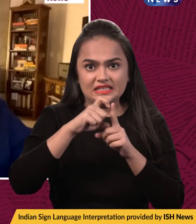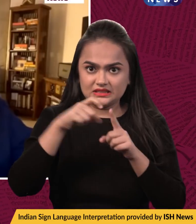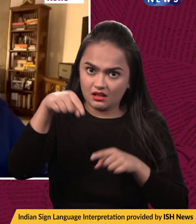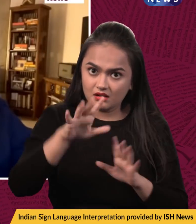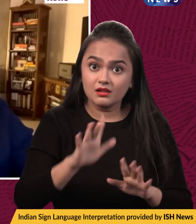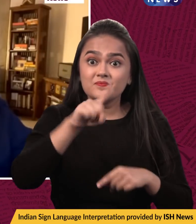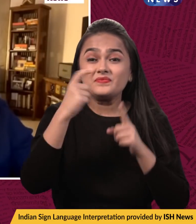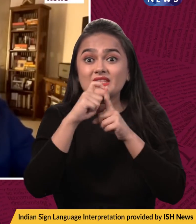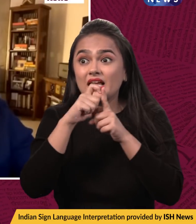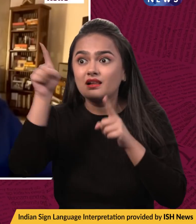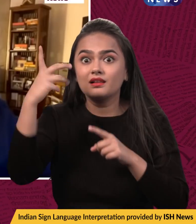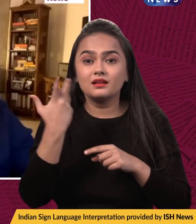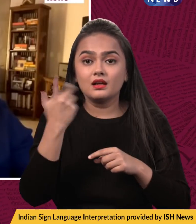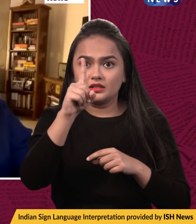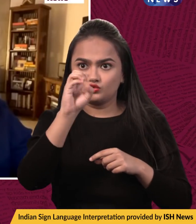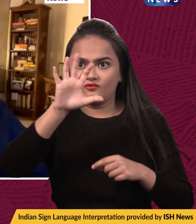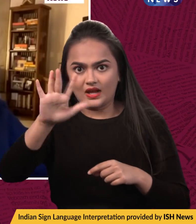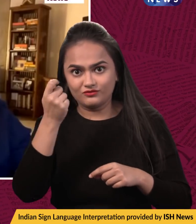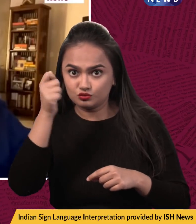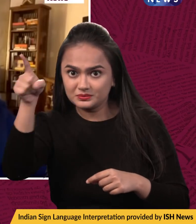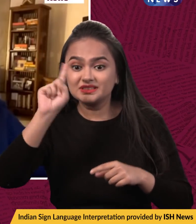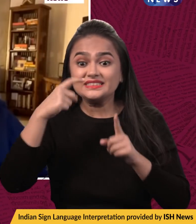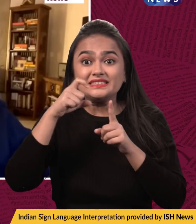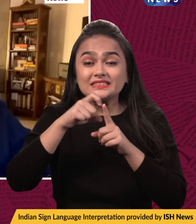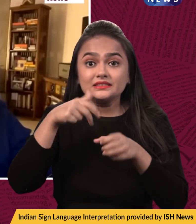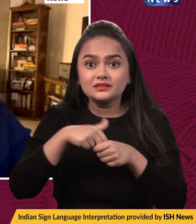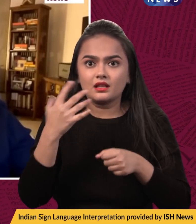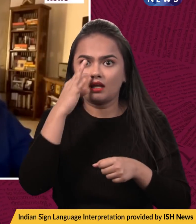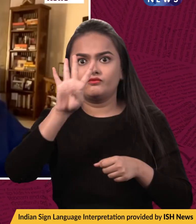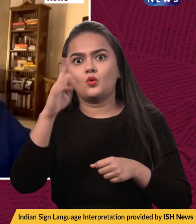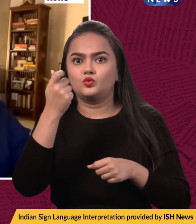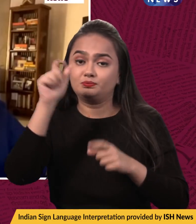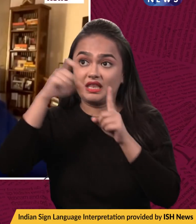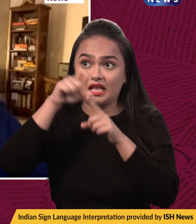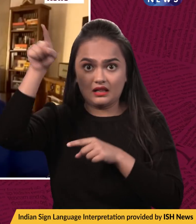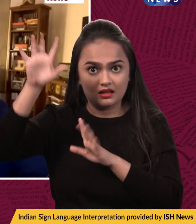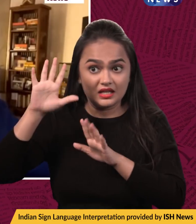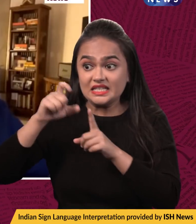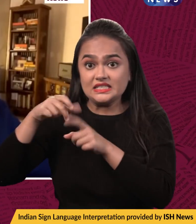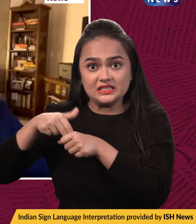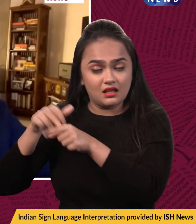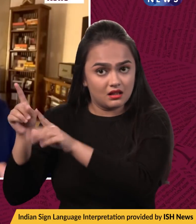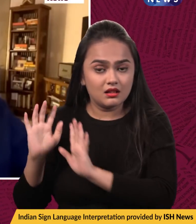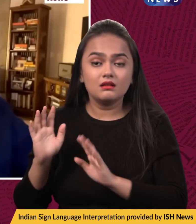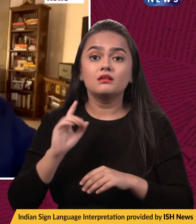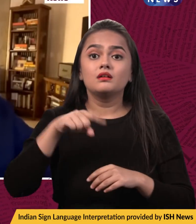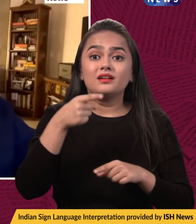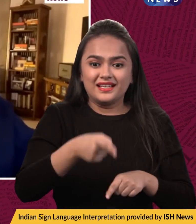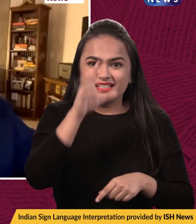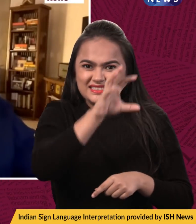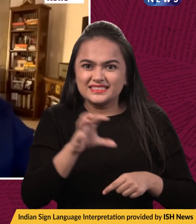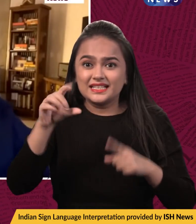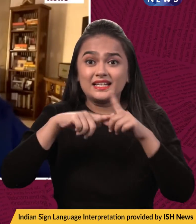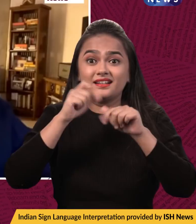diesel. In Delhi, petrol is 105 rupees and diesel costs 94 rupees and 57 paise. Remember, we're still